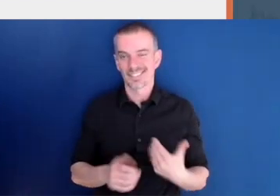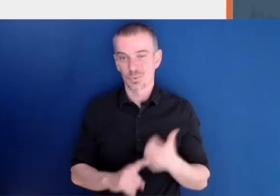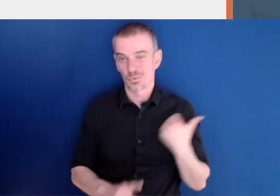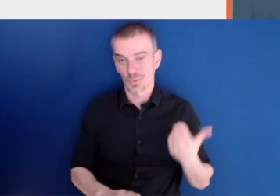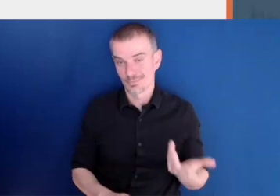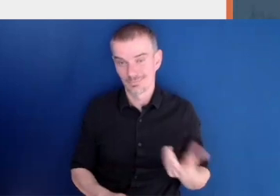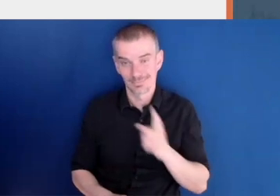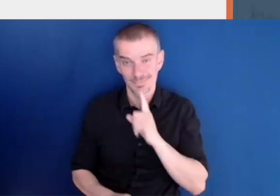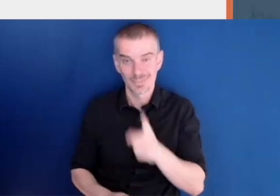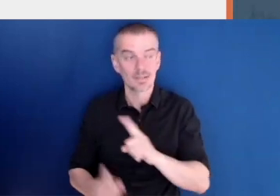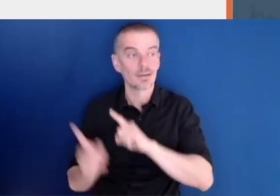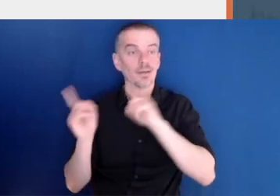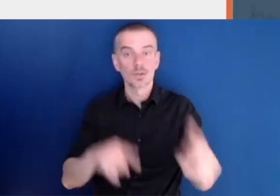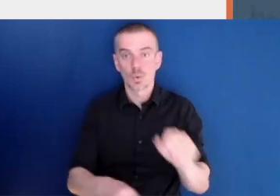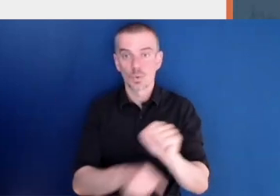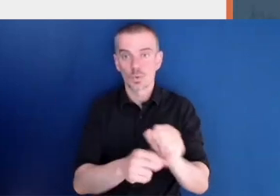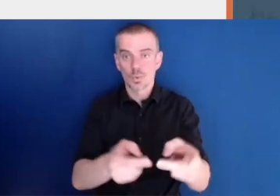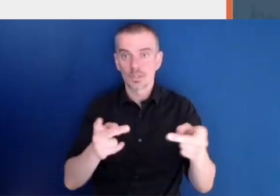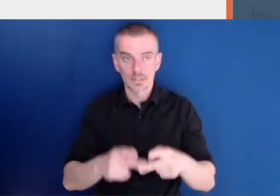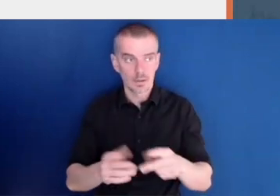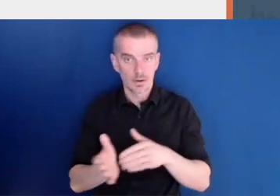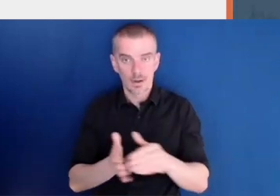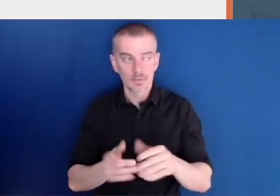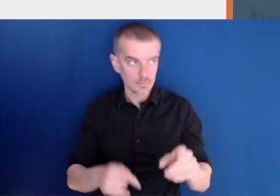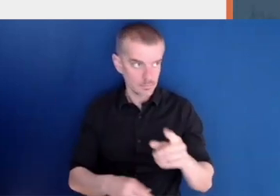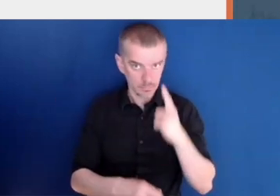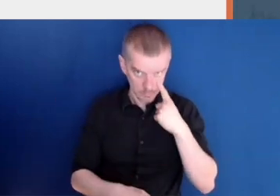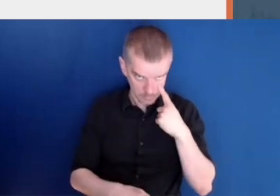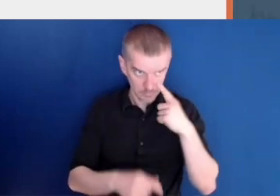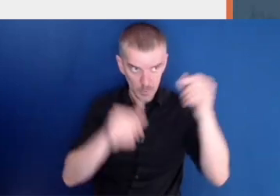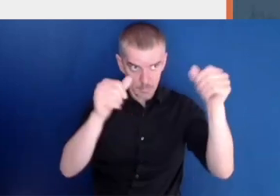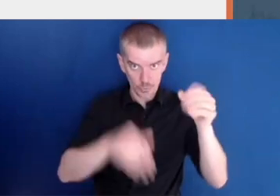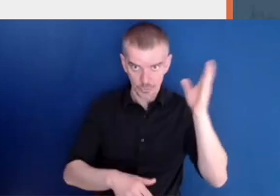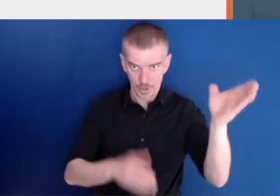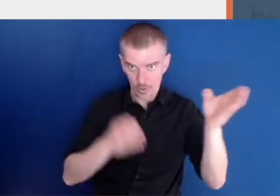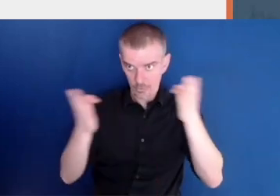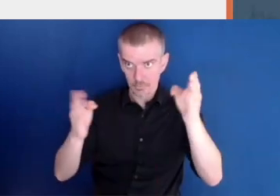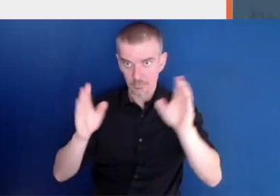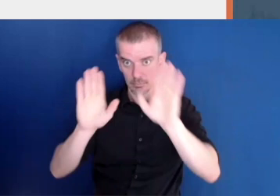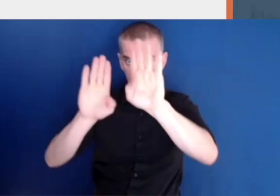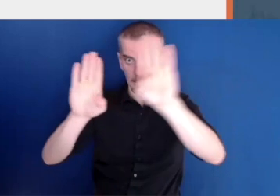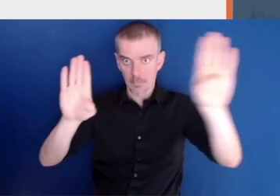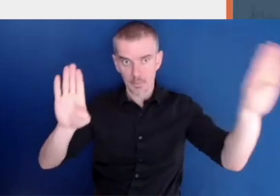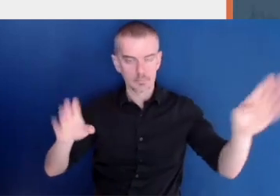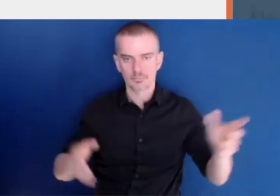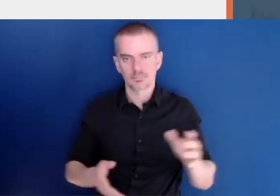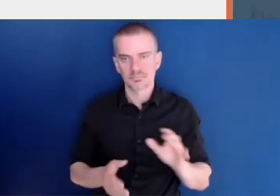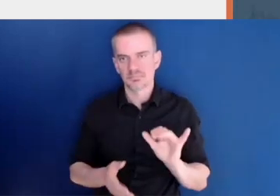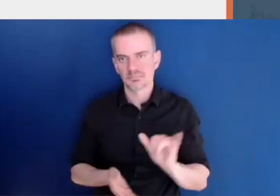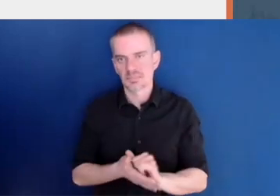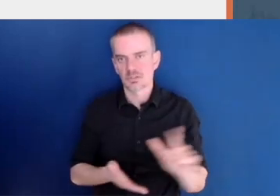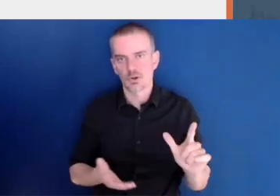Just visiting the work site regularly and making sure those are in place is all you need to do for that